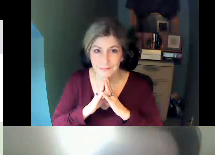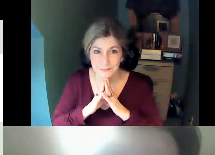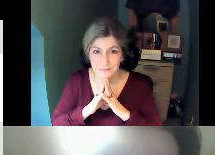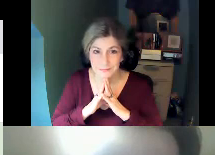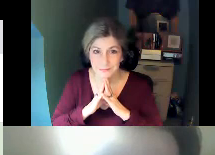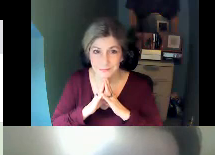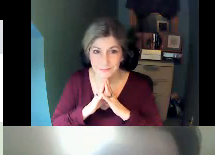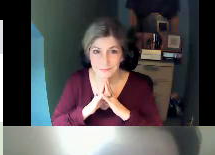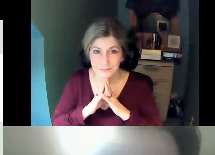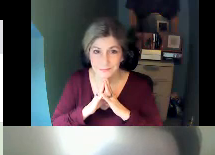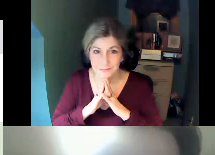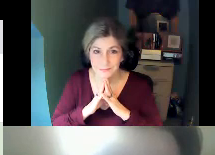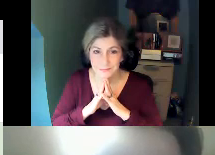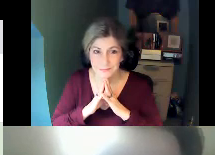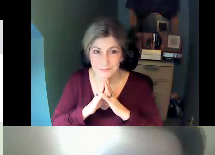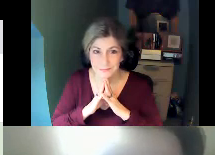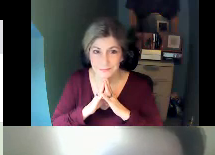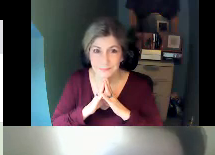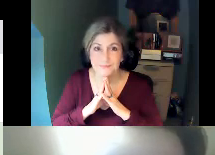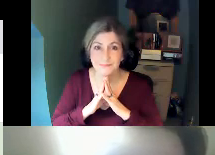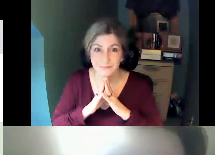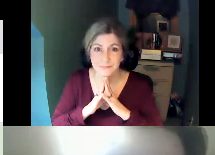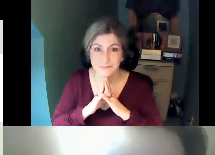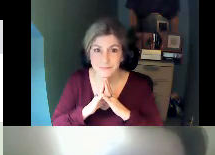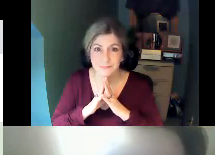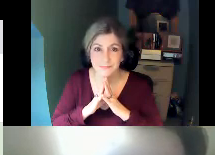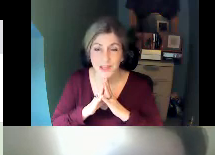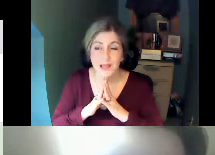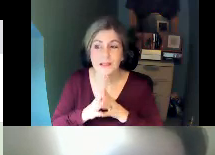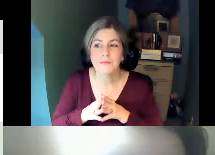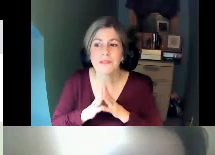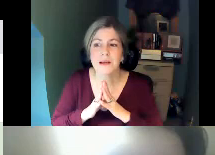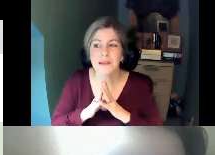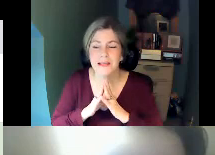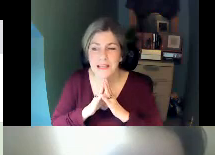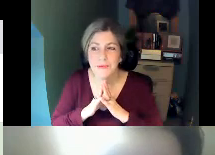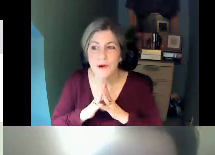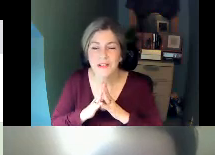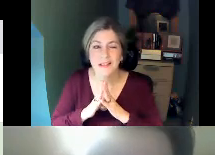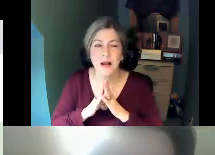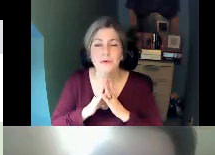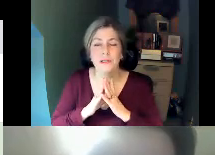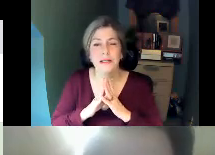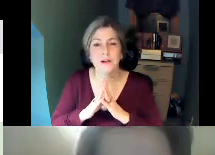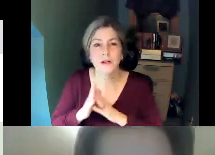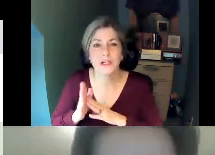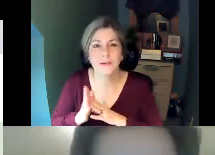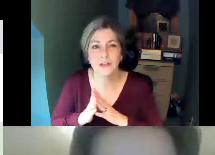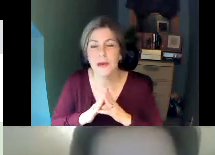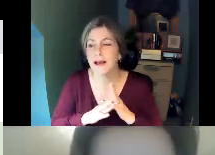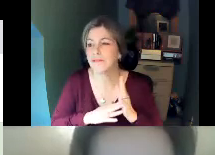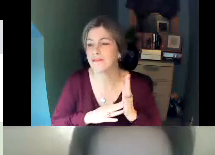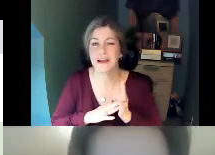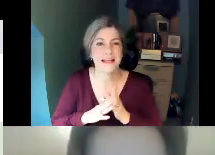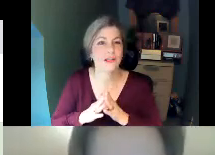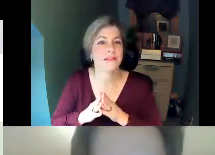Any and all 529 accounts would be considered parent assets on the FAFSA. Some of these type of questions I would really encourage if